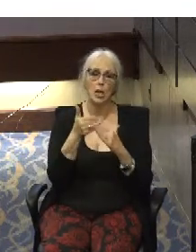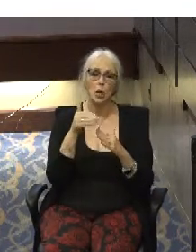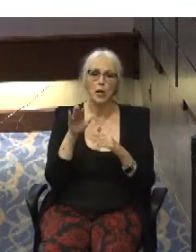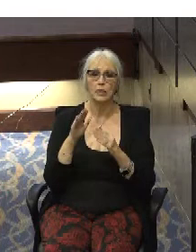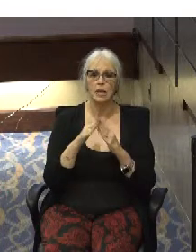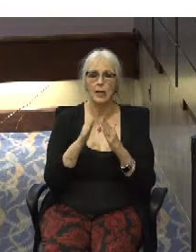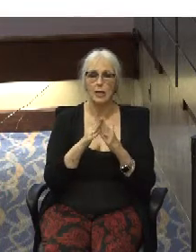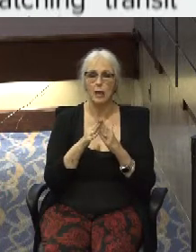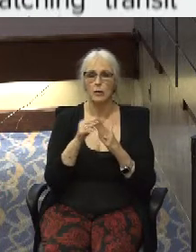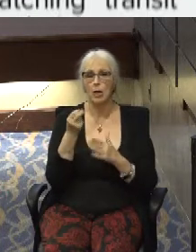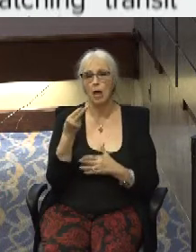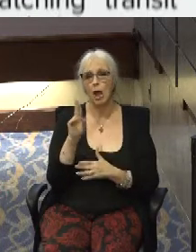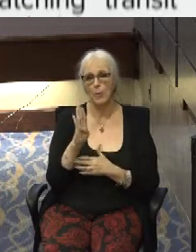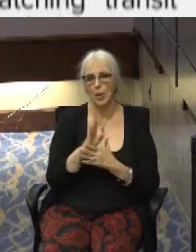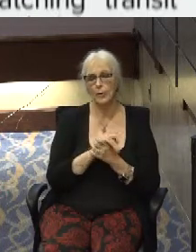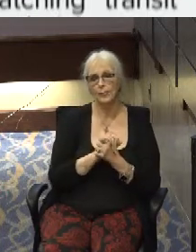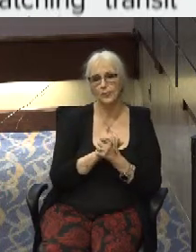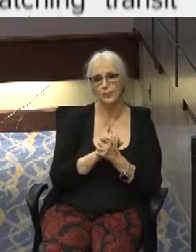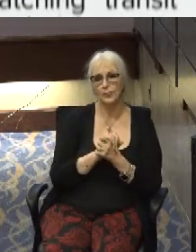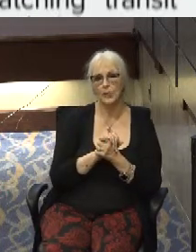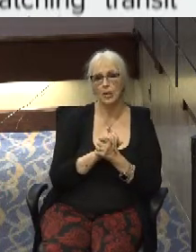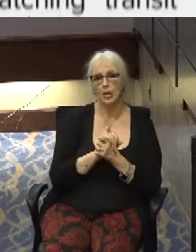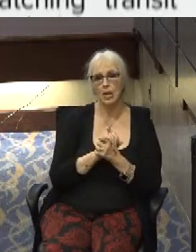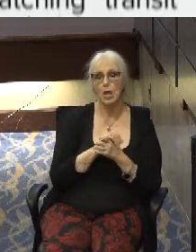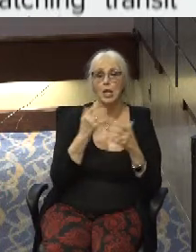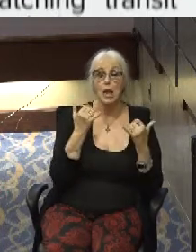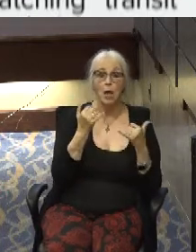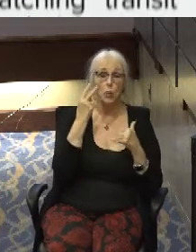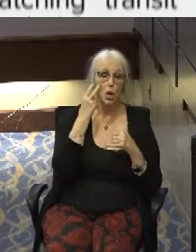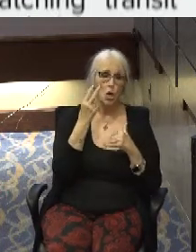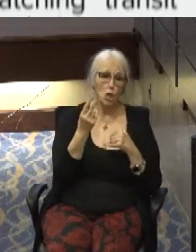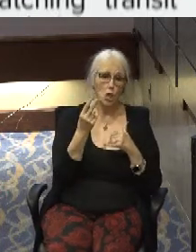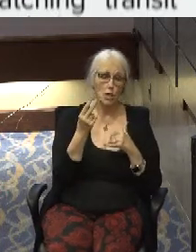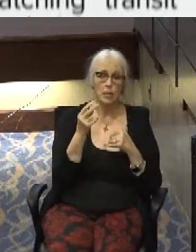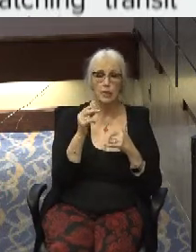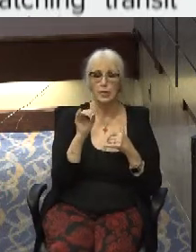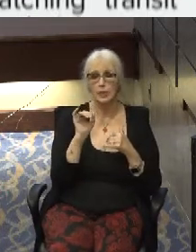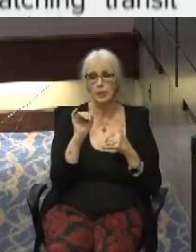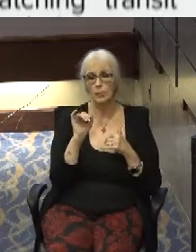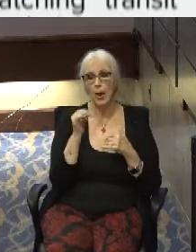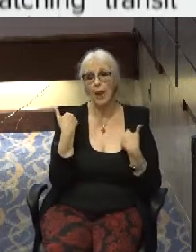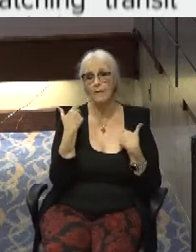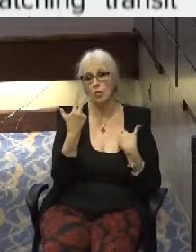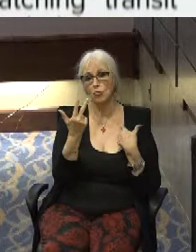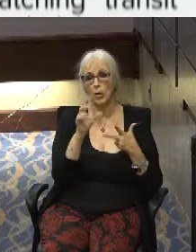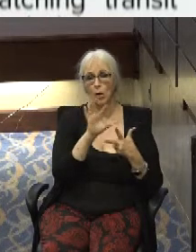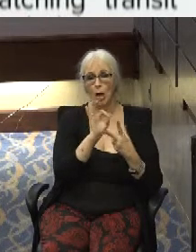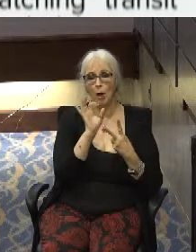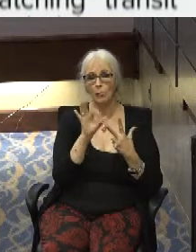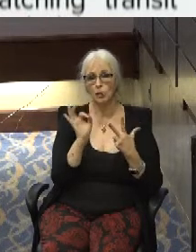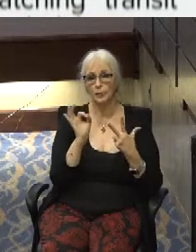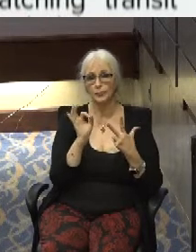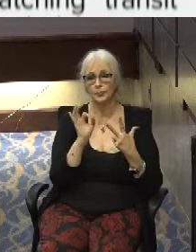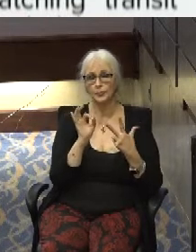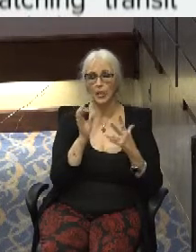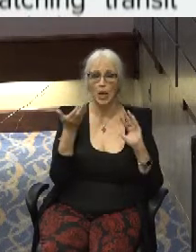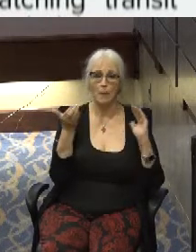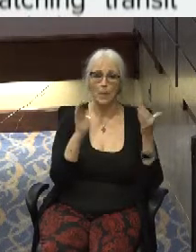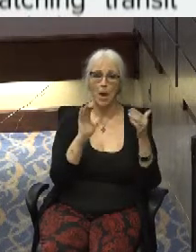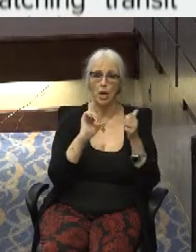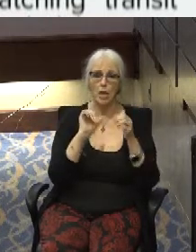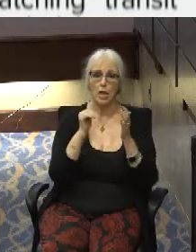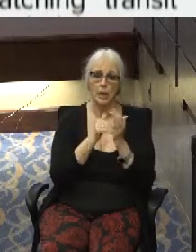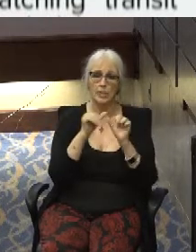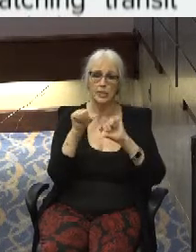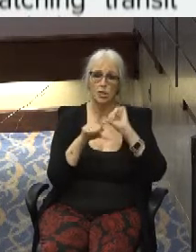the downtown hub. So when we looked at the scenario development, remember we had 3 alternatives that were compared against each other,